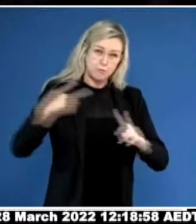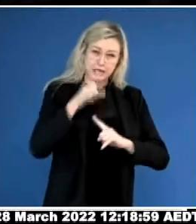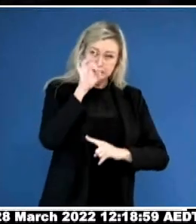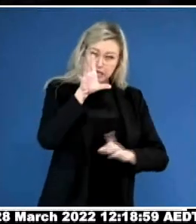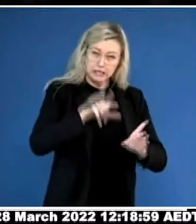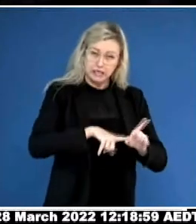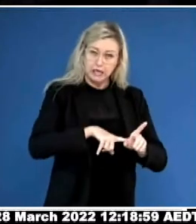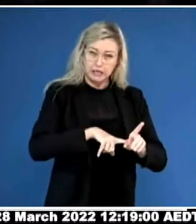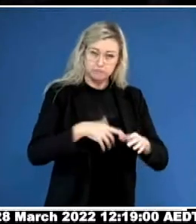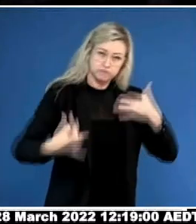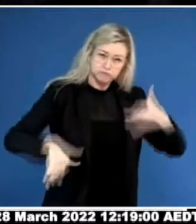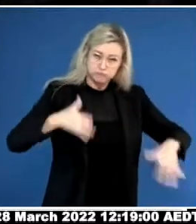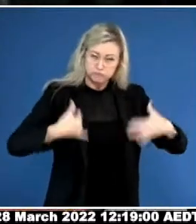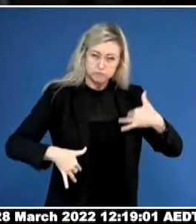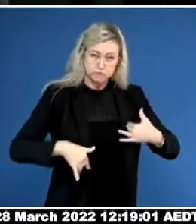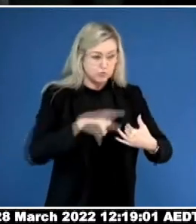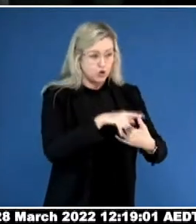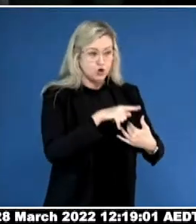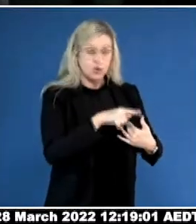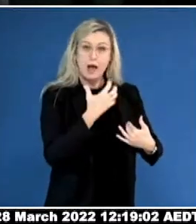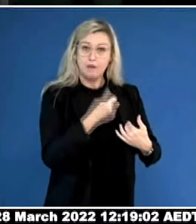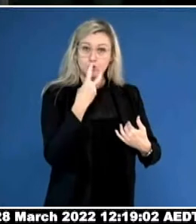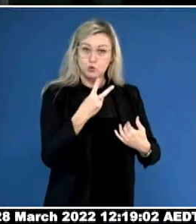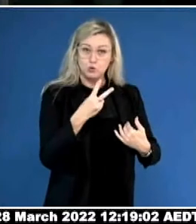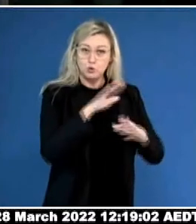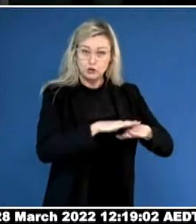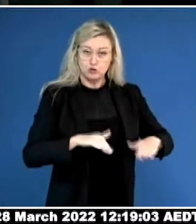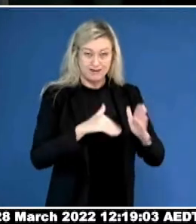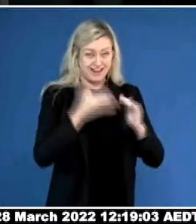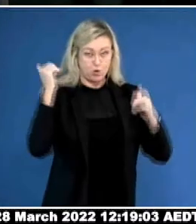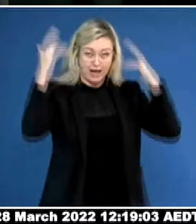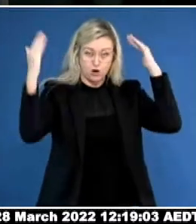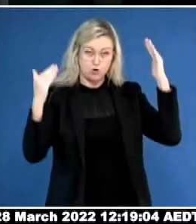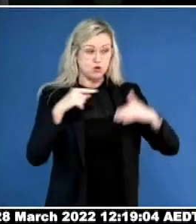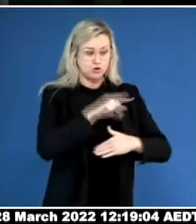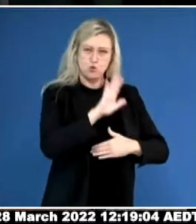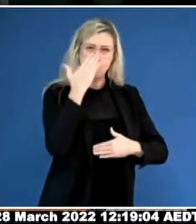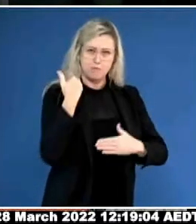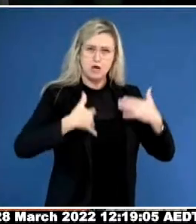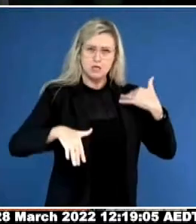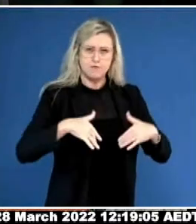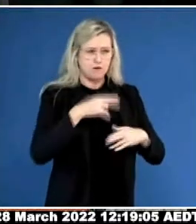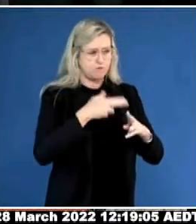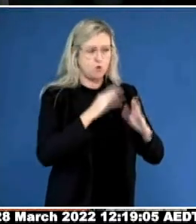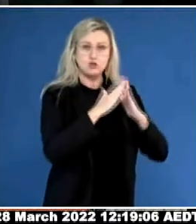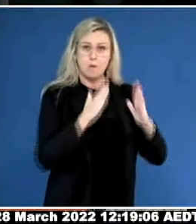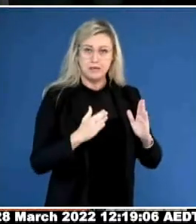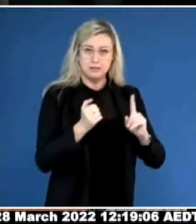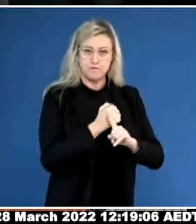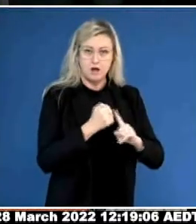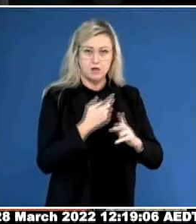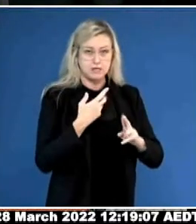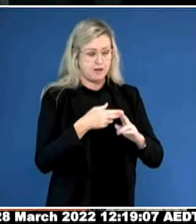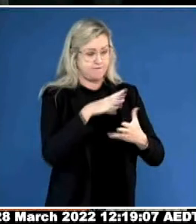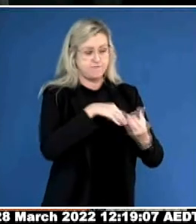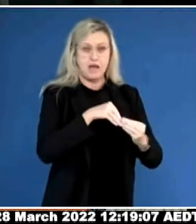You are a mother of two adult children and a survivor of domestic and sexual violence. The man who is now